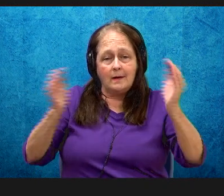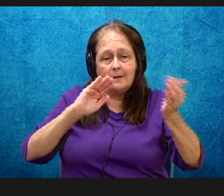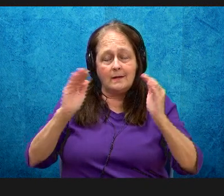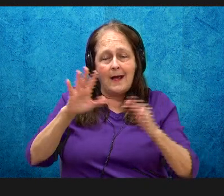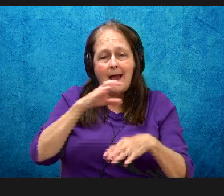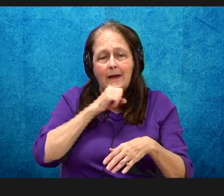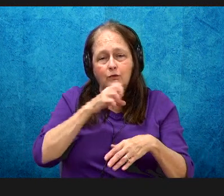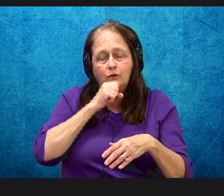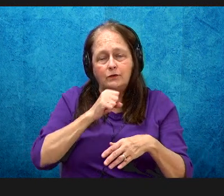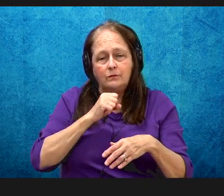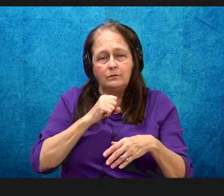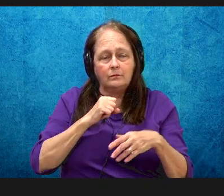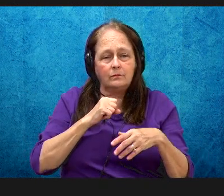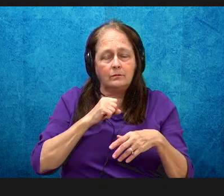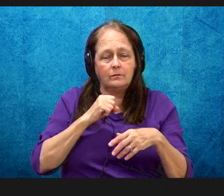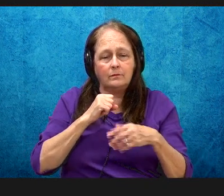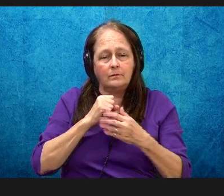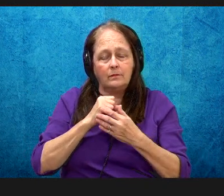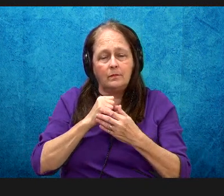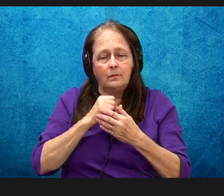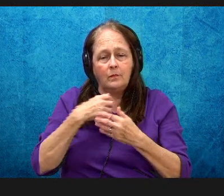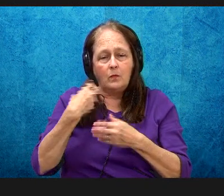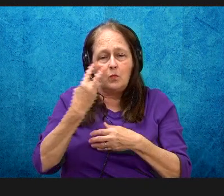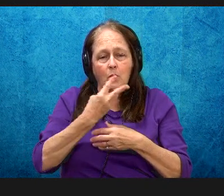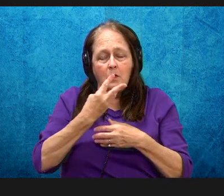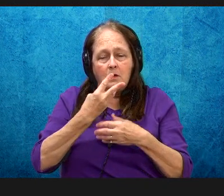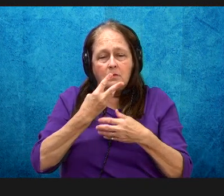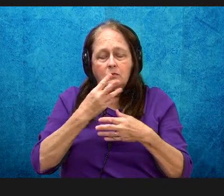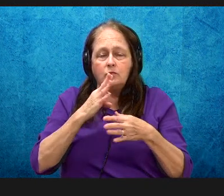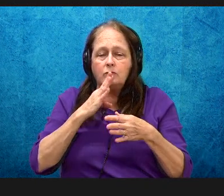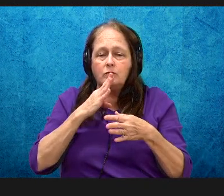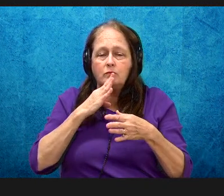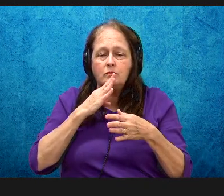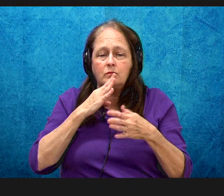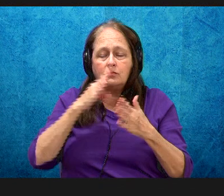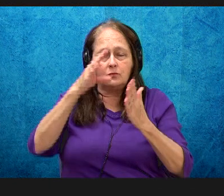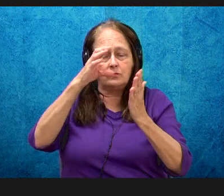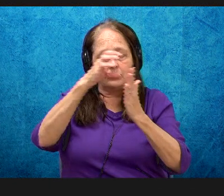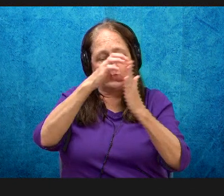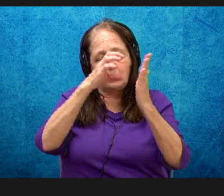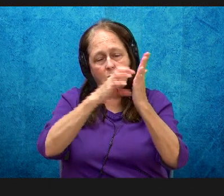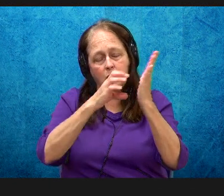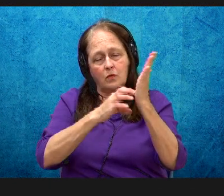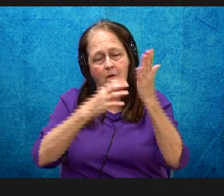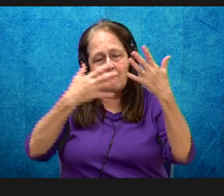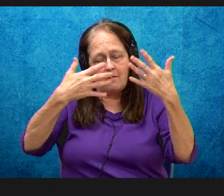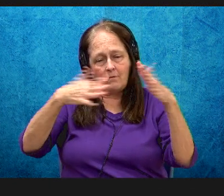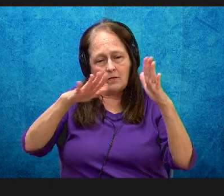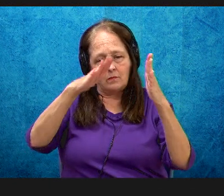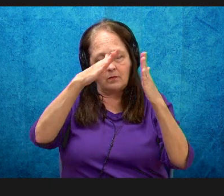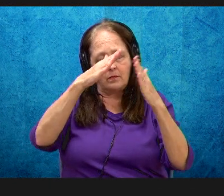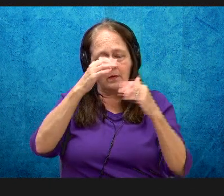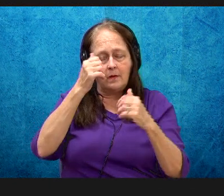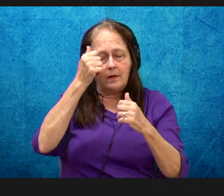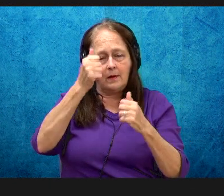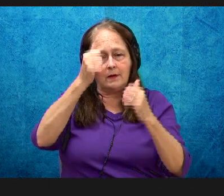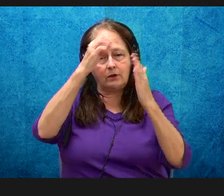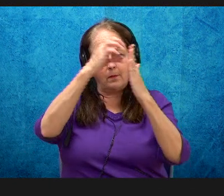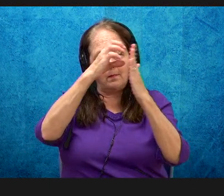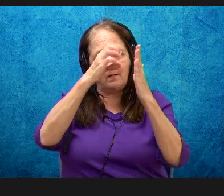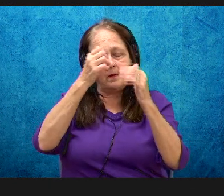ages. Now, we've covered the entire passage now, and we focused on each